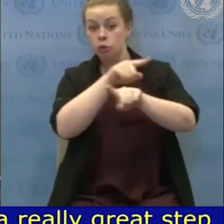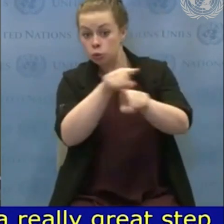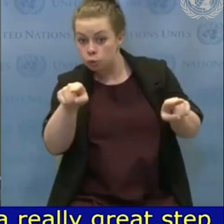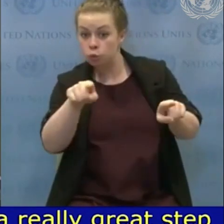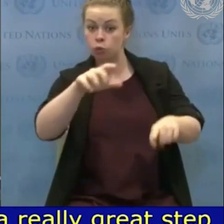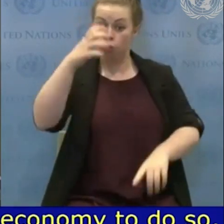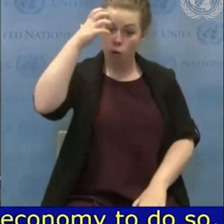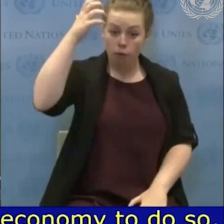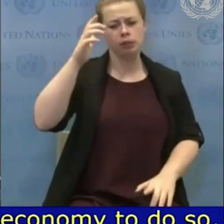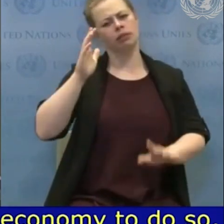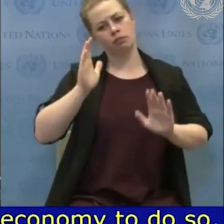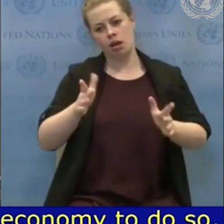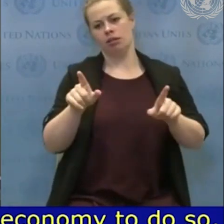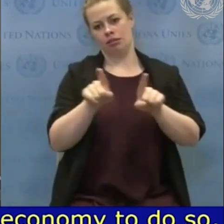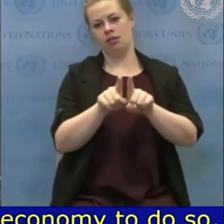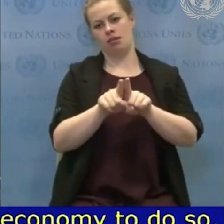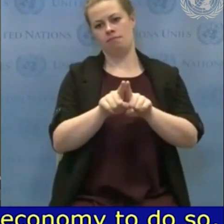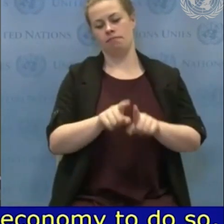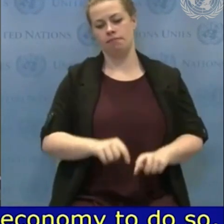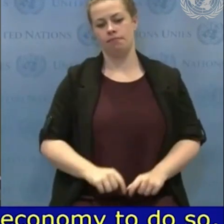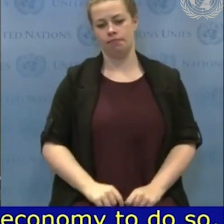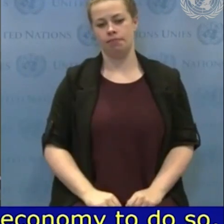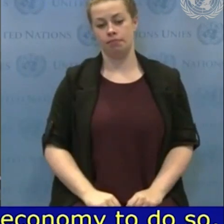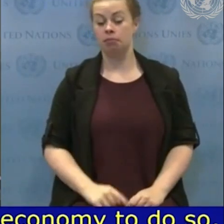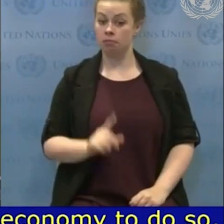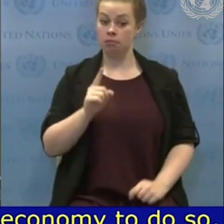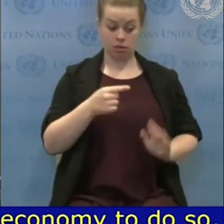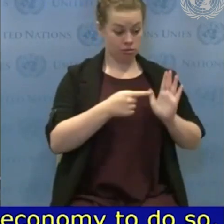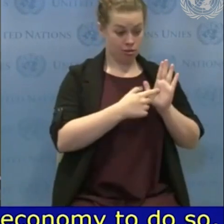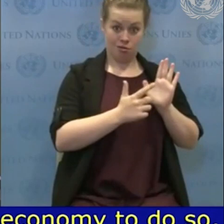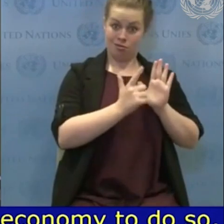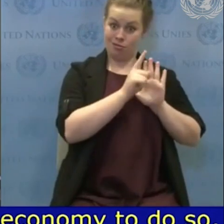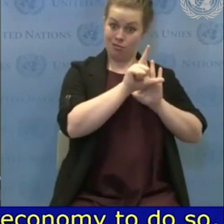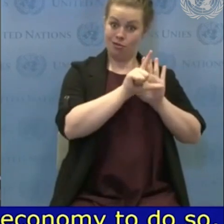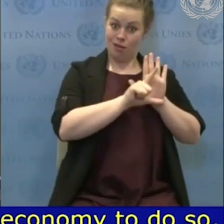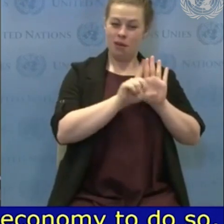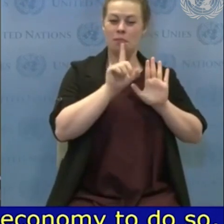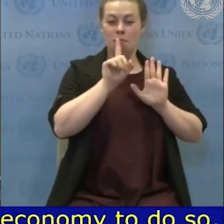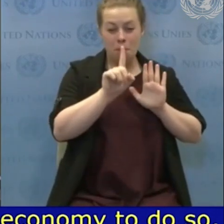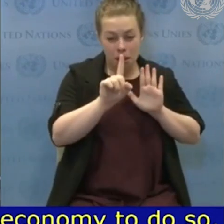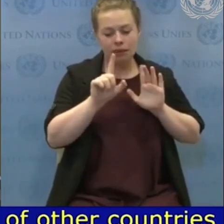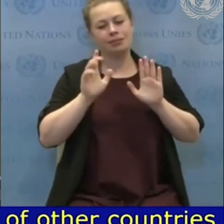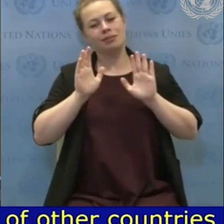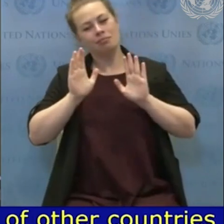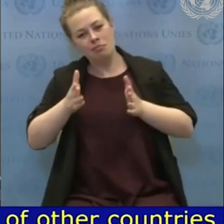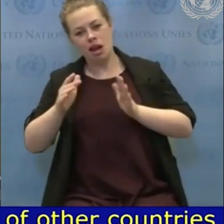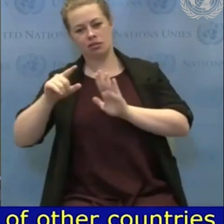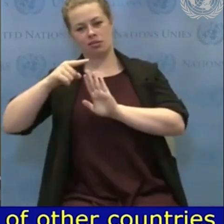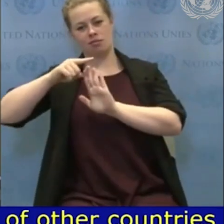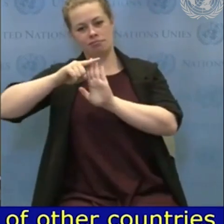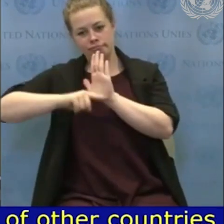But now, we need the policies that actually get us there. We're currently not on track to meet near-term